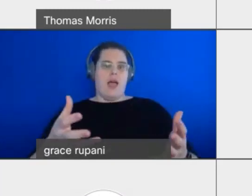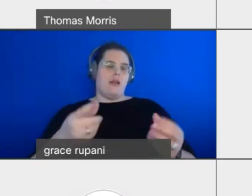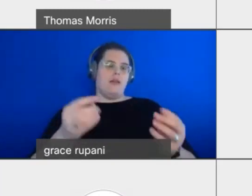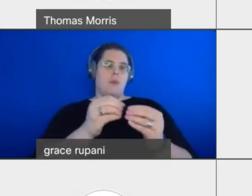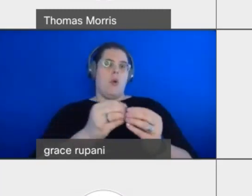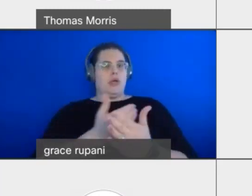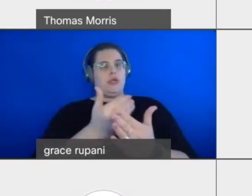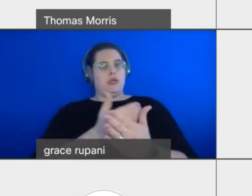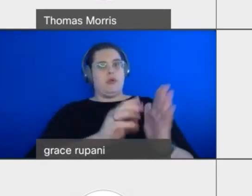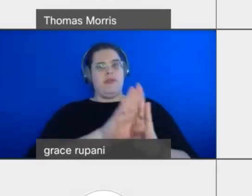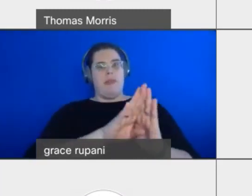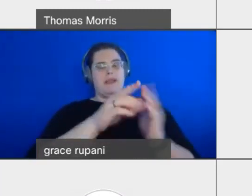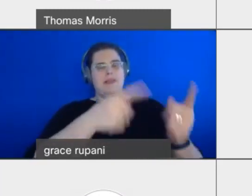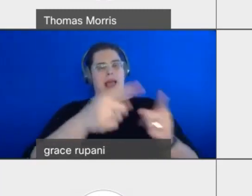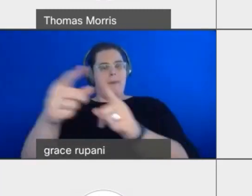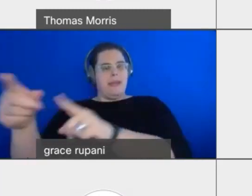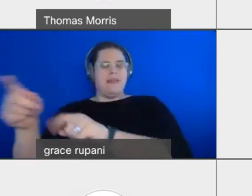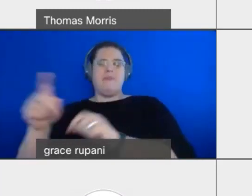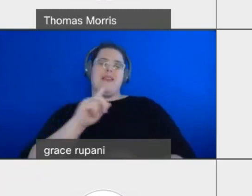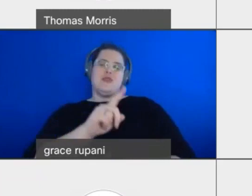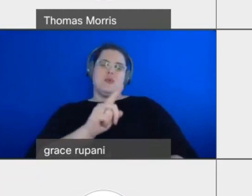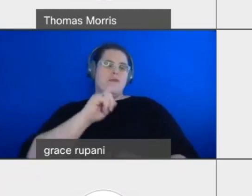But that's true across the city.